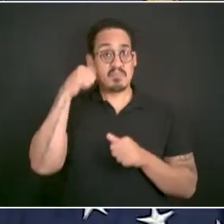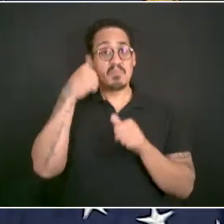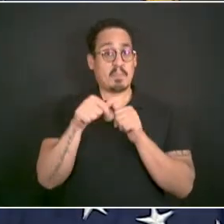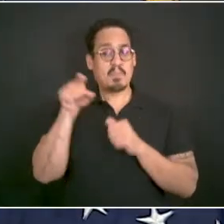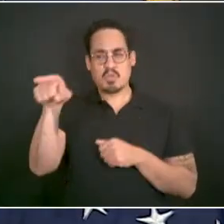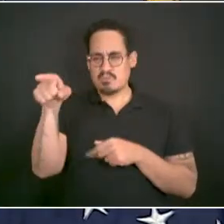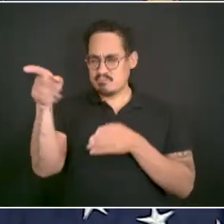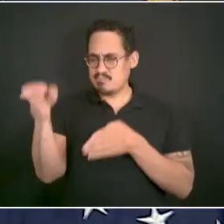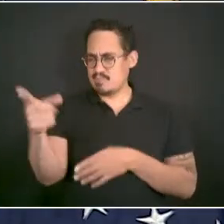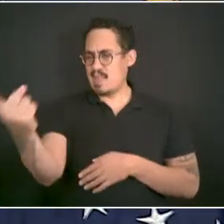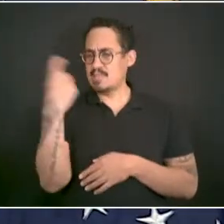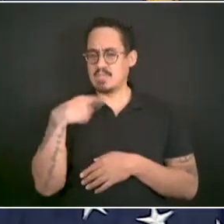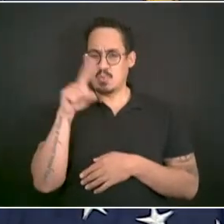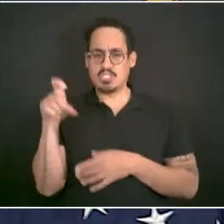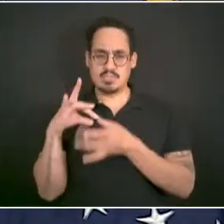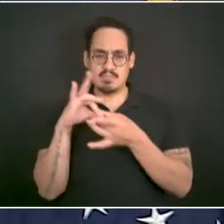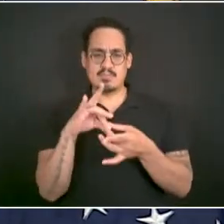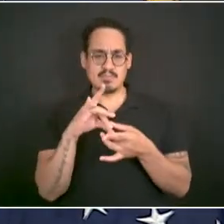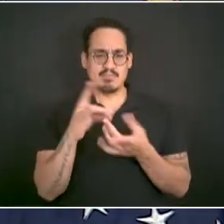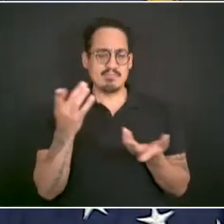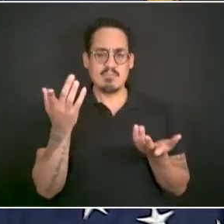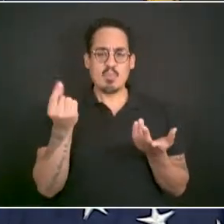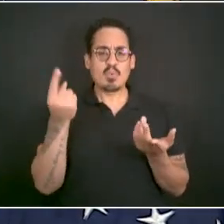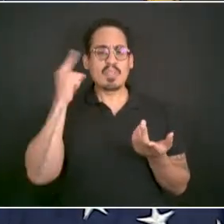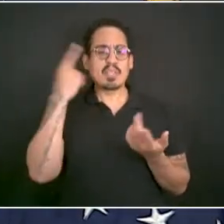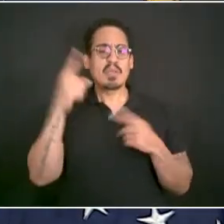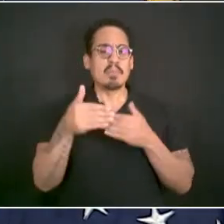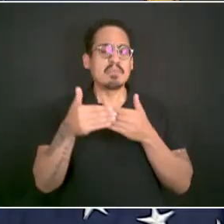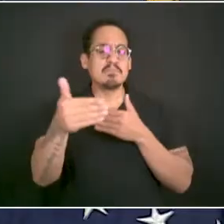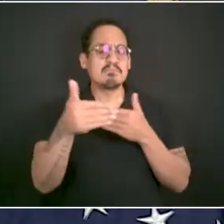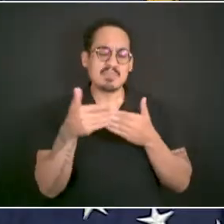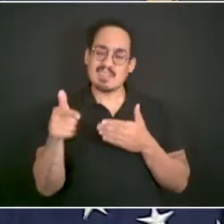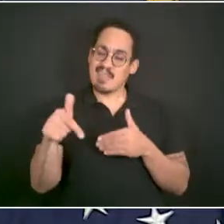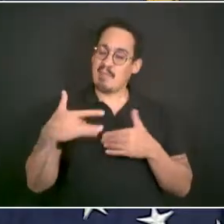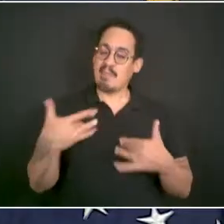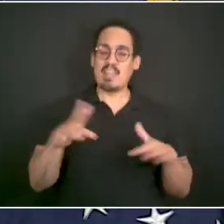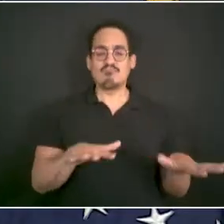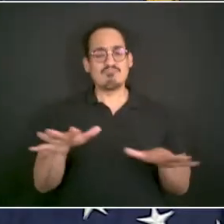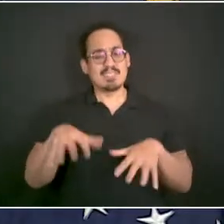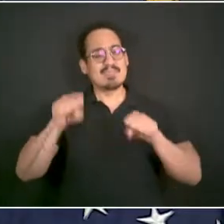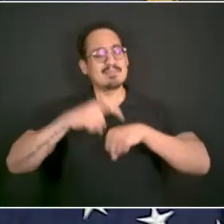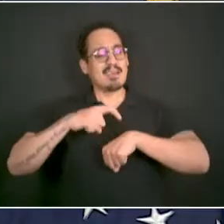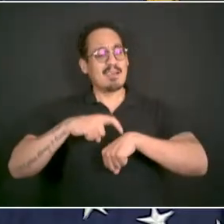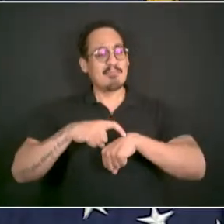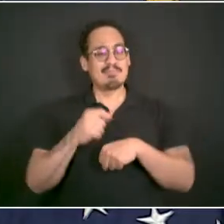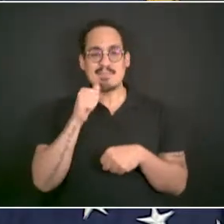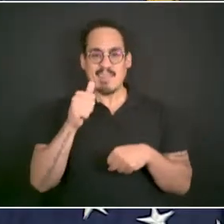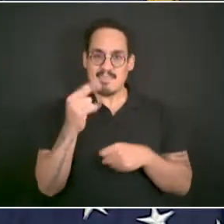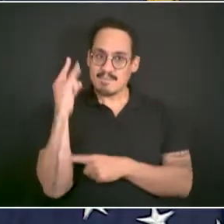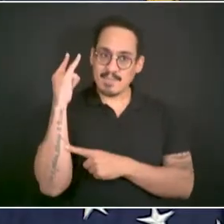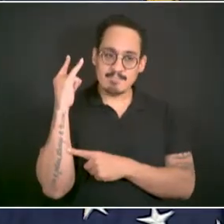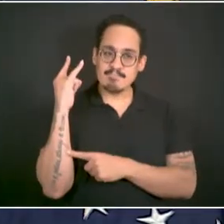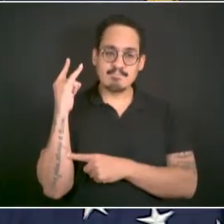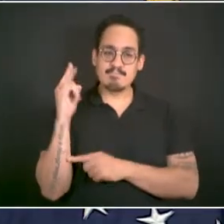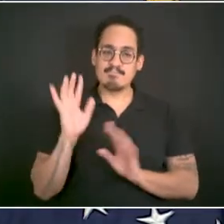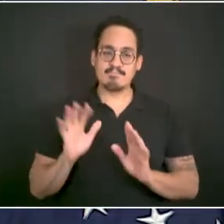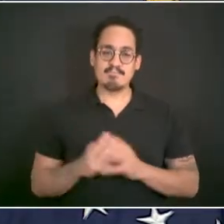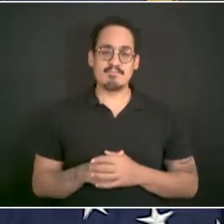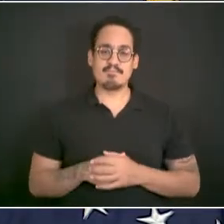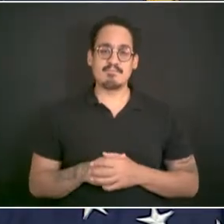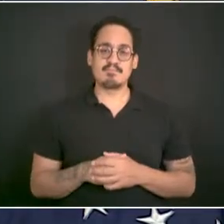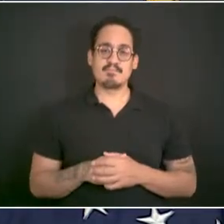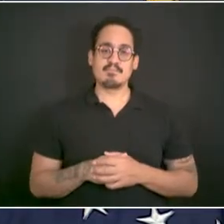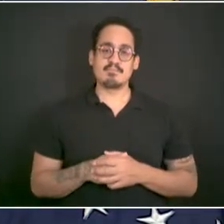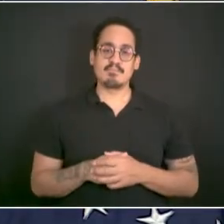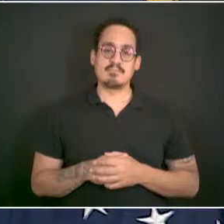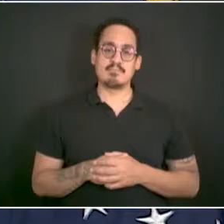question on how do you think it's going to happen? I say these things take time, and so if, when you ask was there any